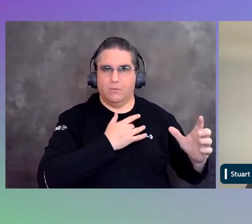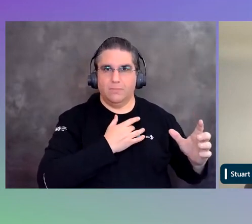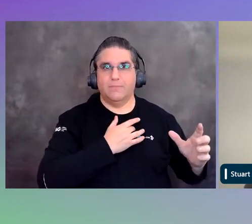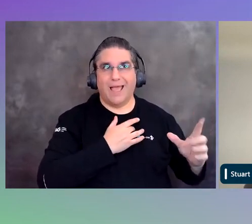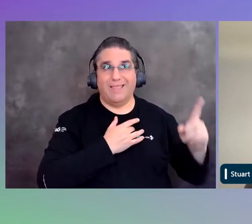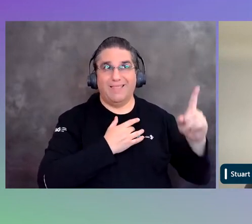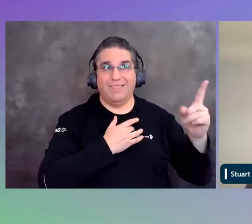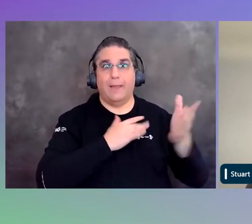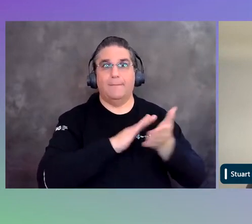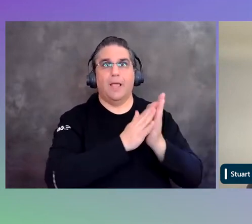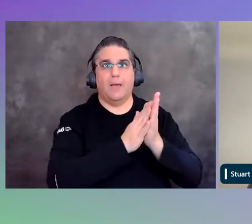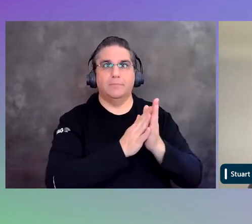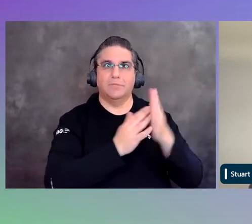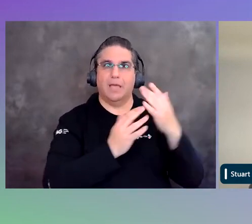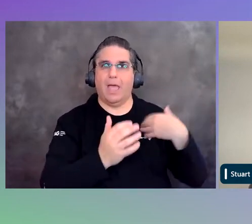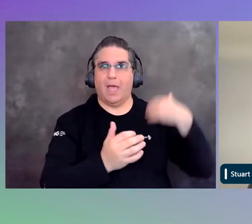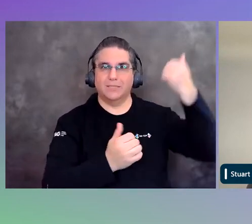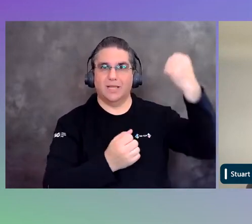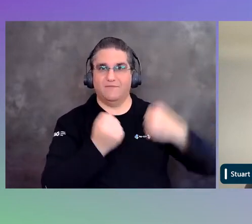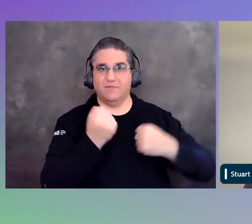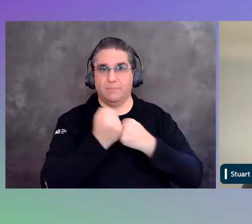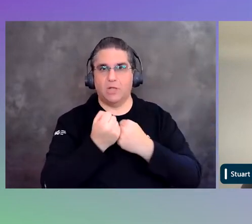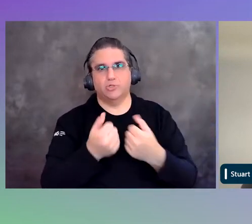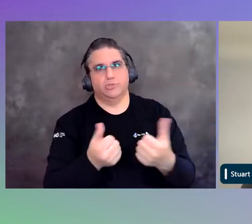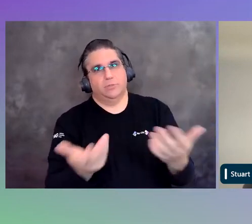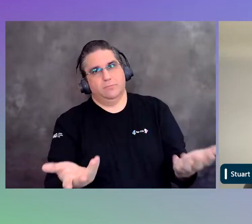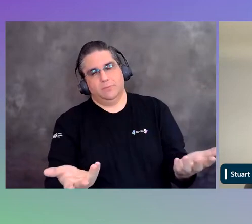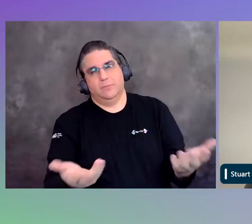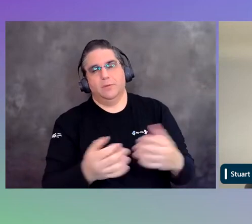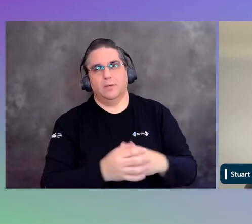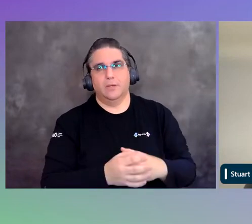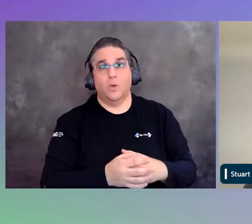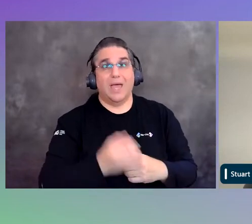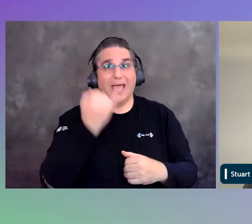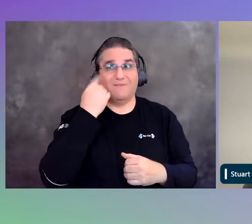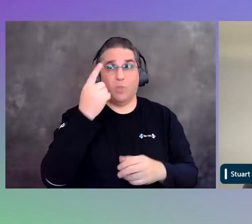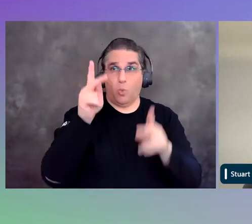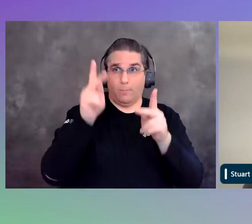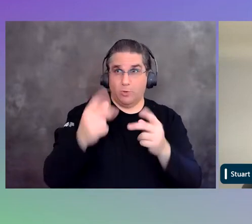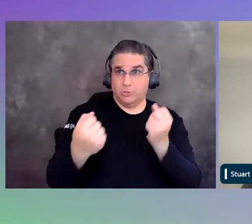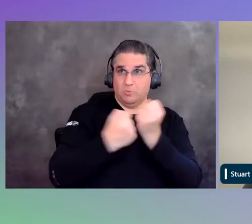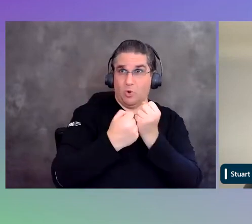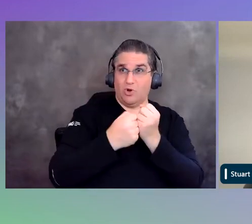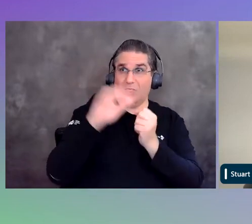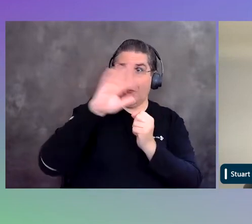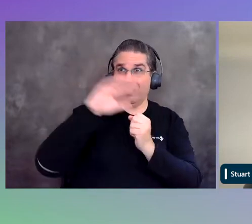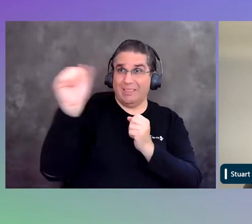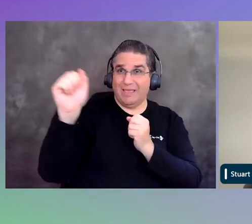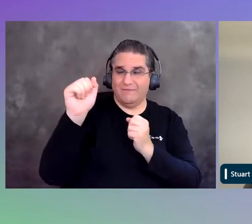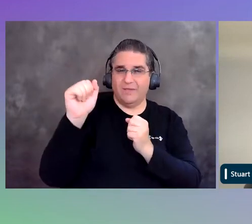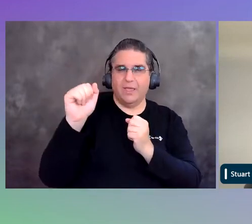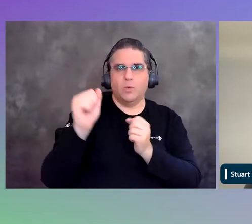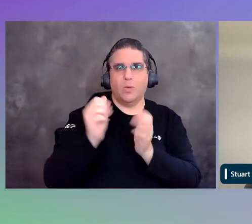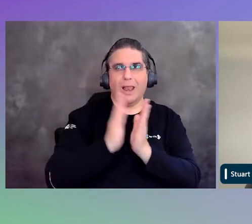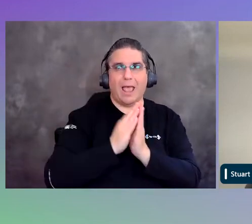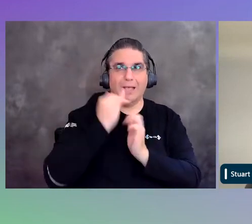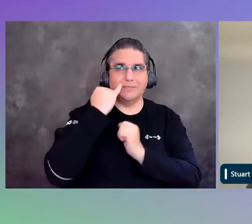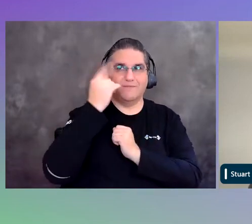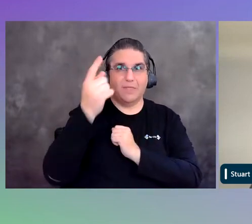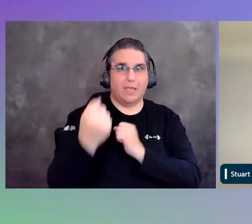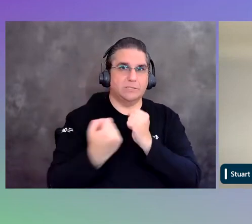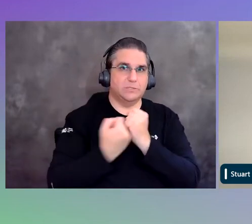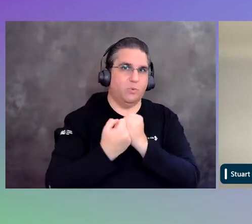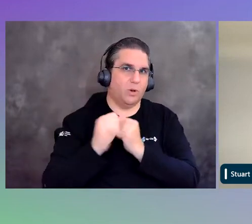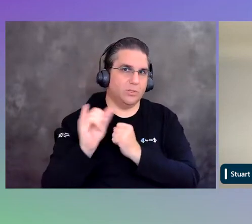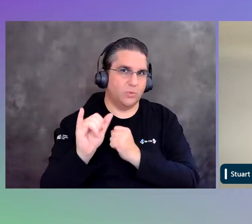forward. And also that person, if they're leaving, find out if they can support as well. But yeah,